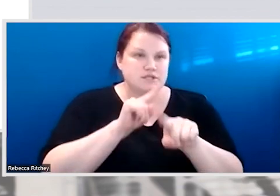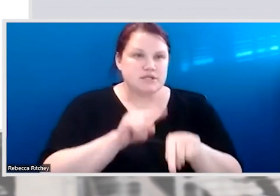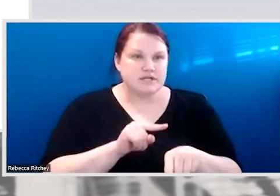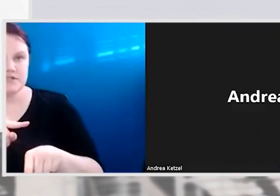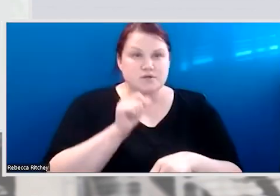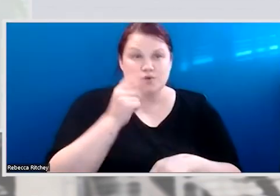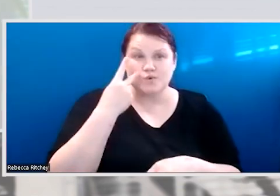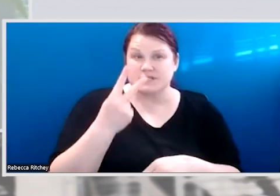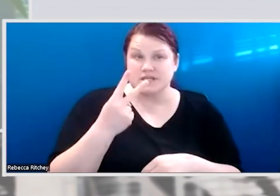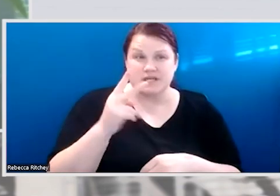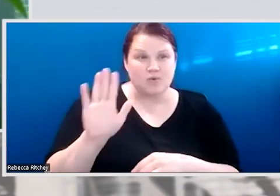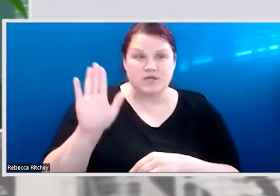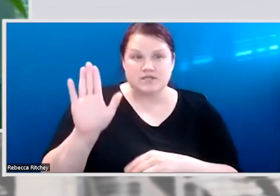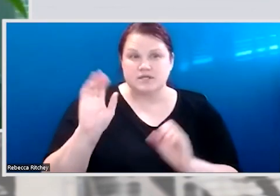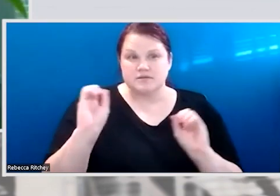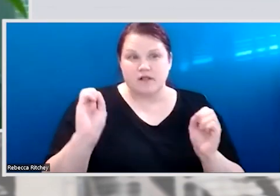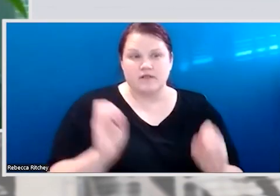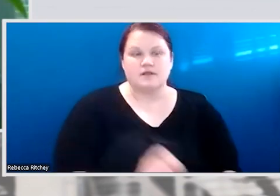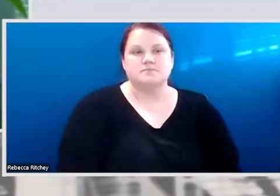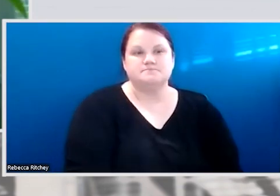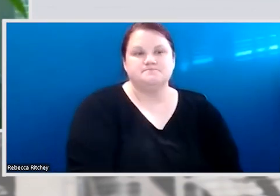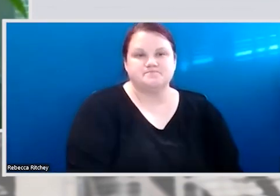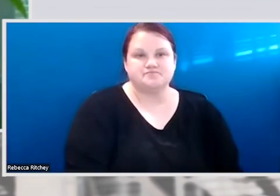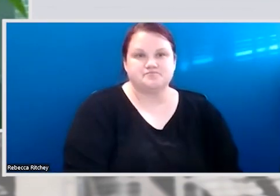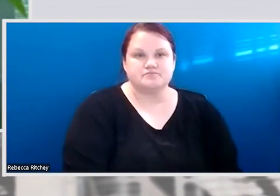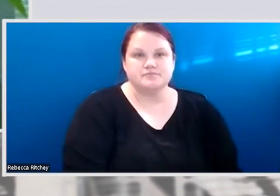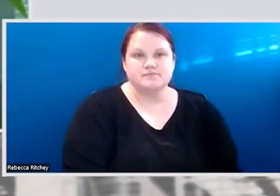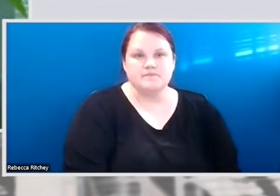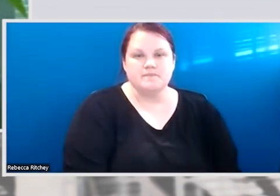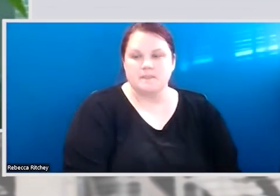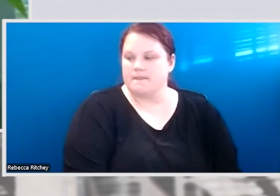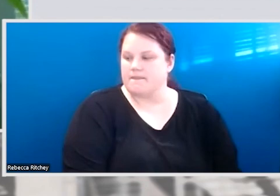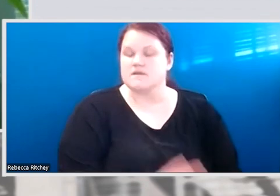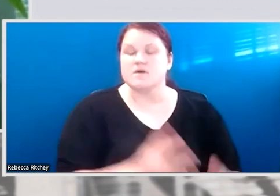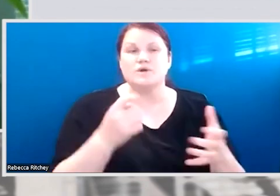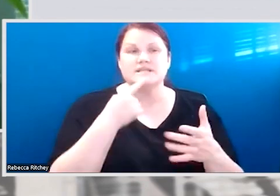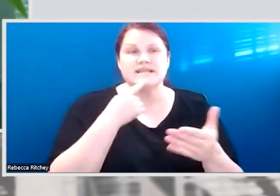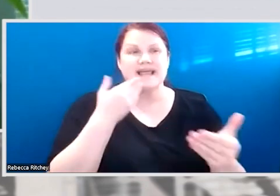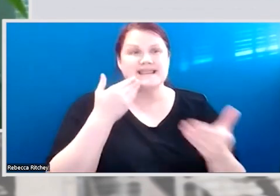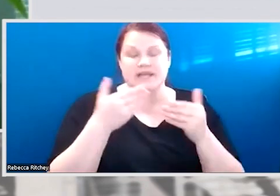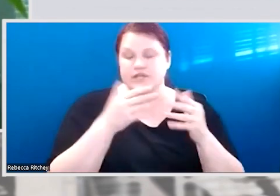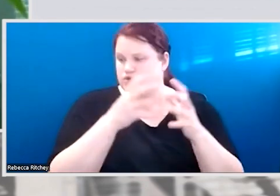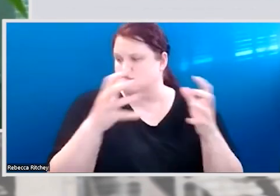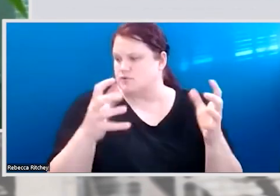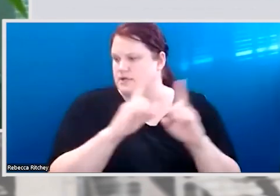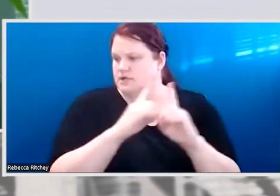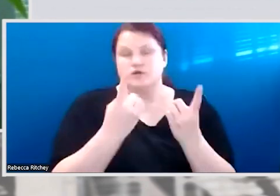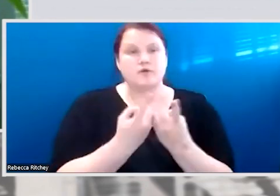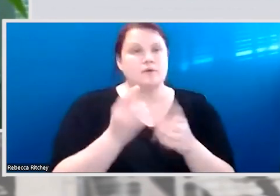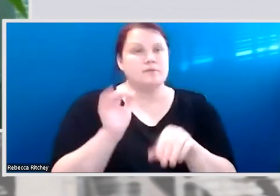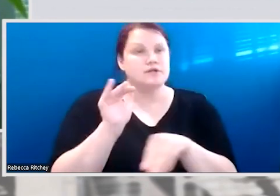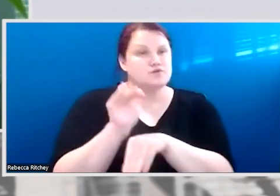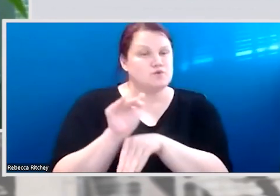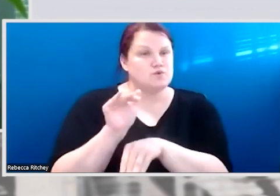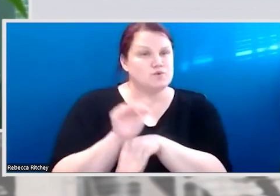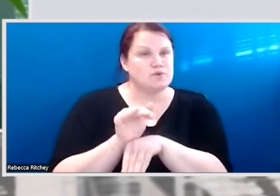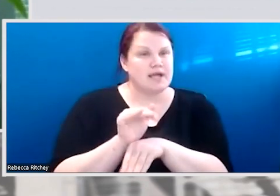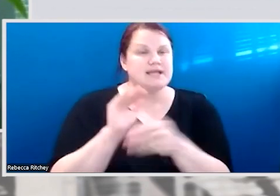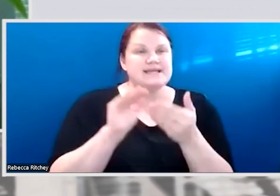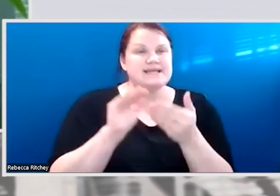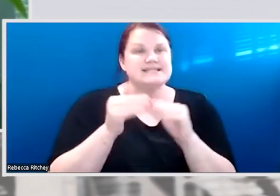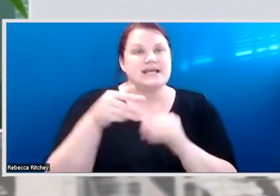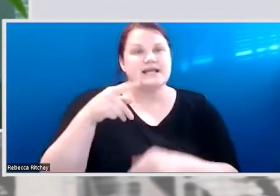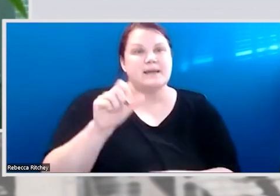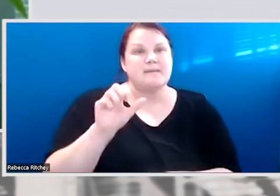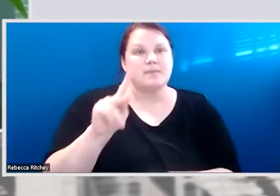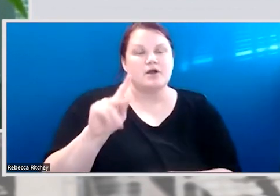any raised hands. So with that, I would like to say thank you so much to the departments tonight. City Parks and